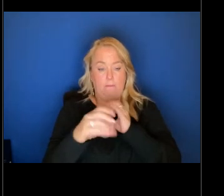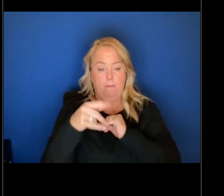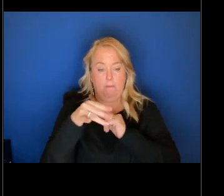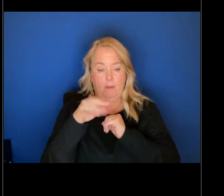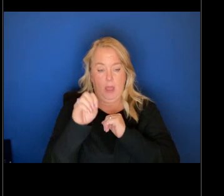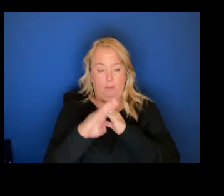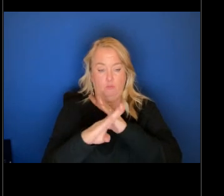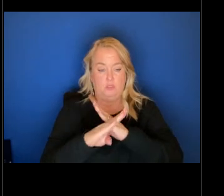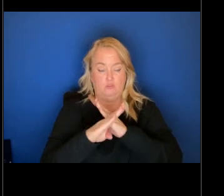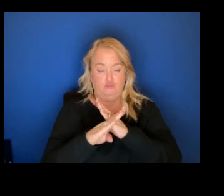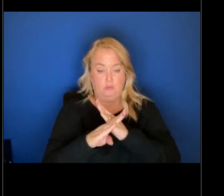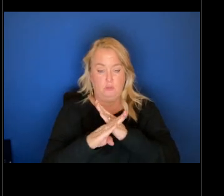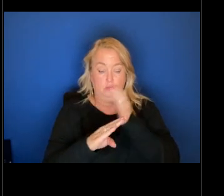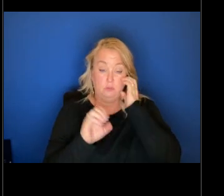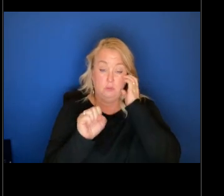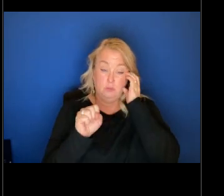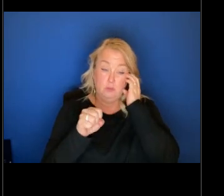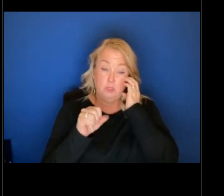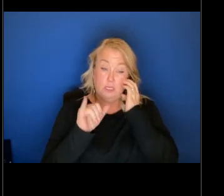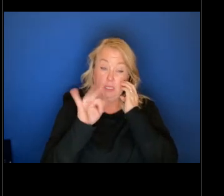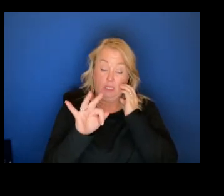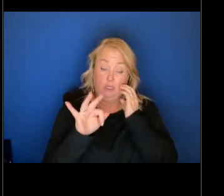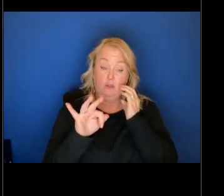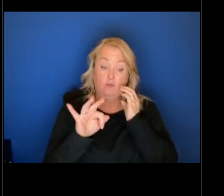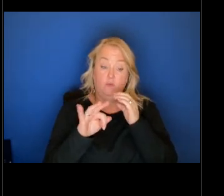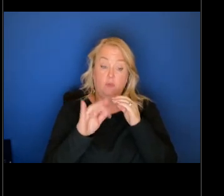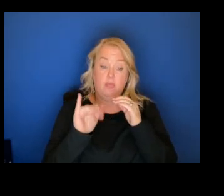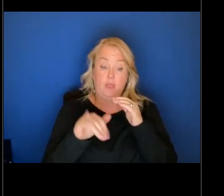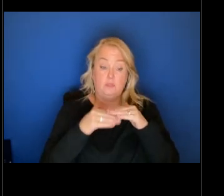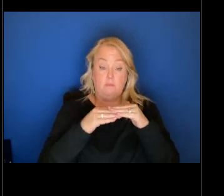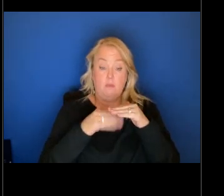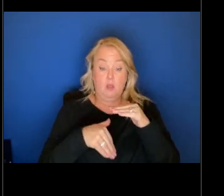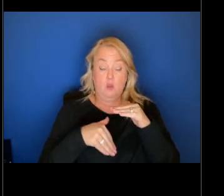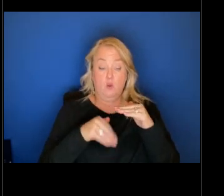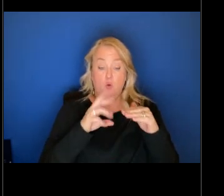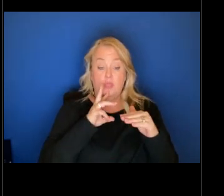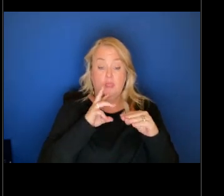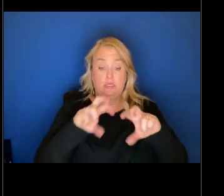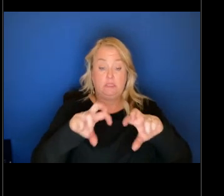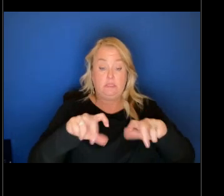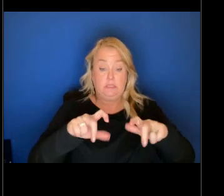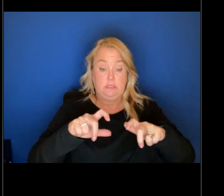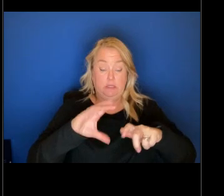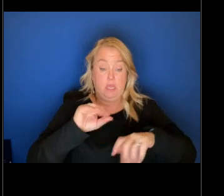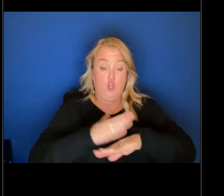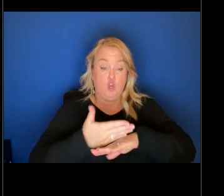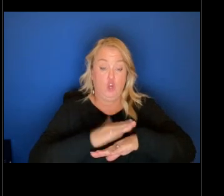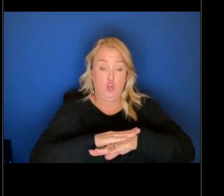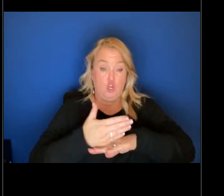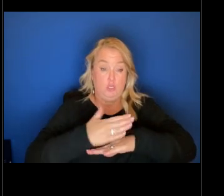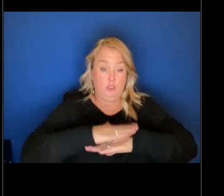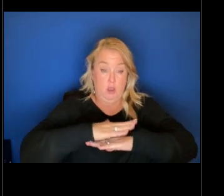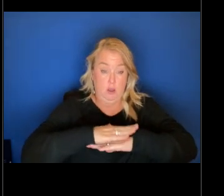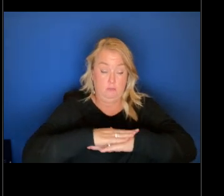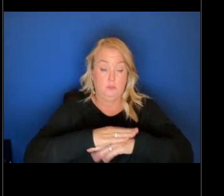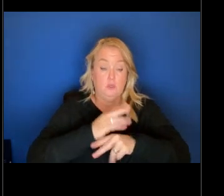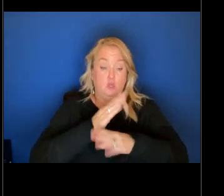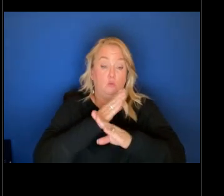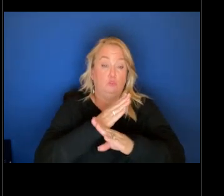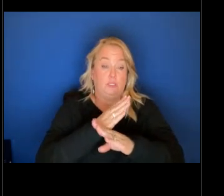Where knee spaces are provided below sinks and cooktops, again, protecting seated users